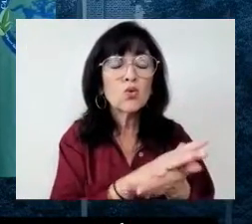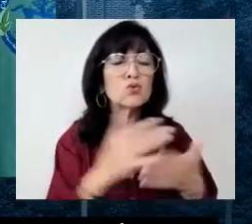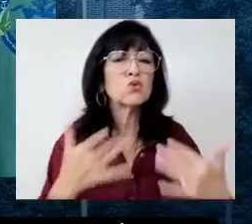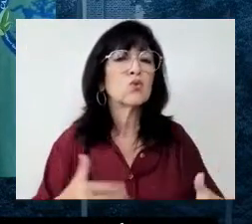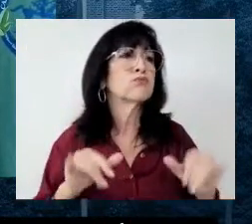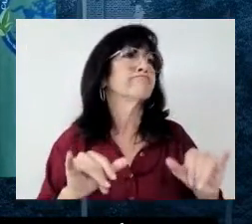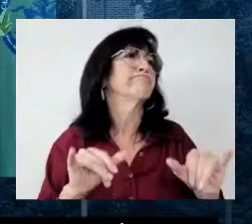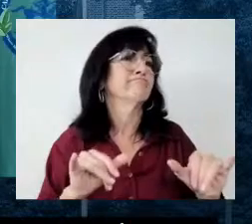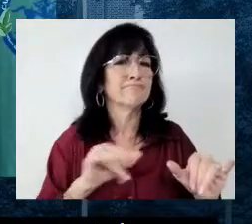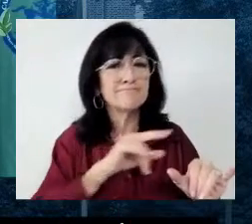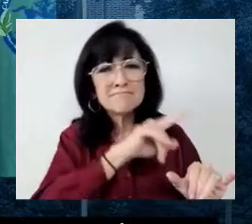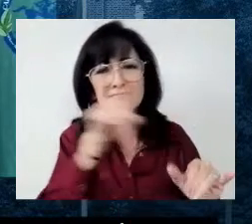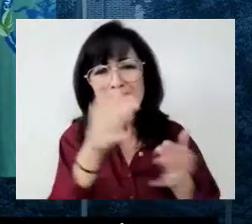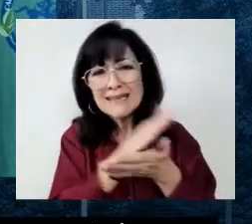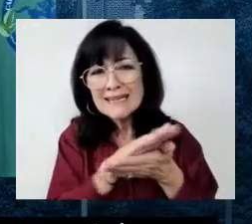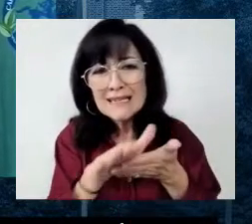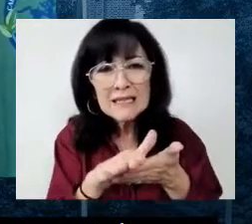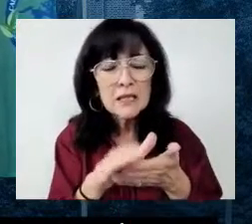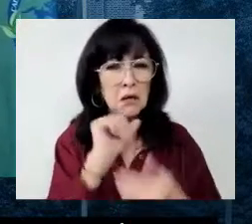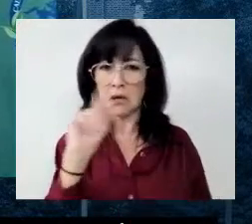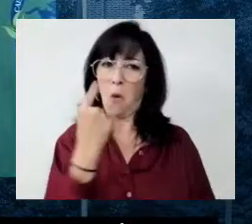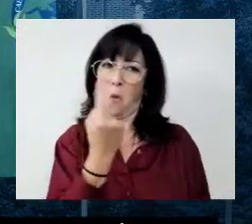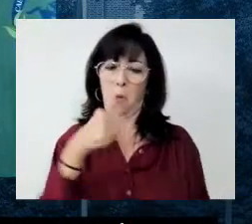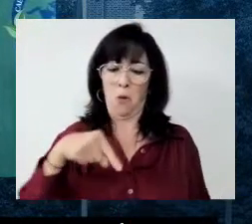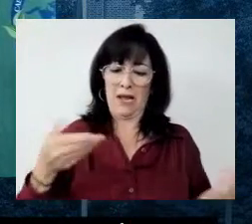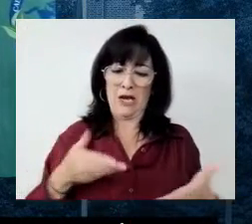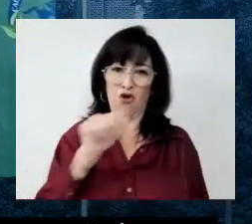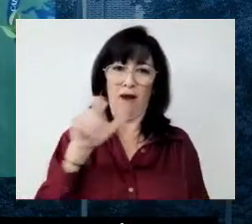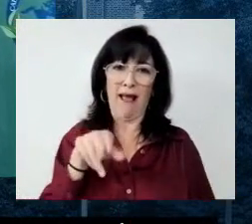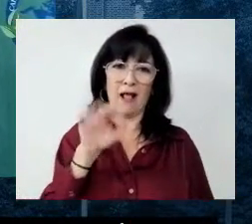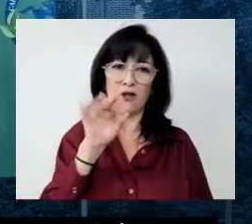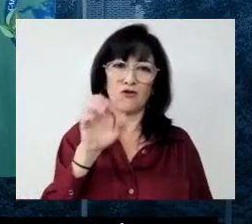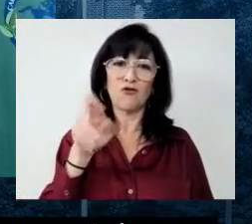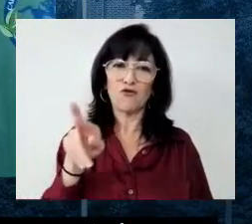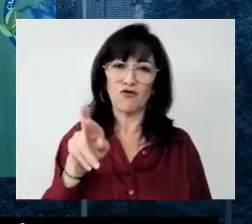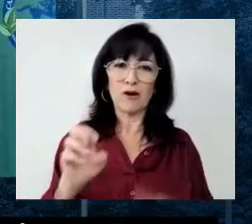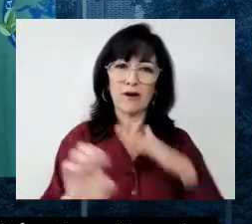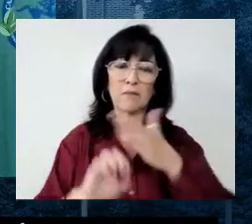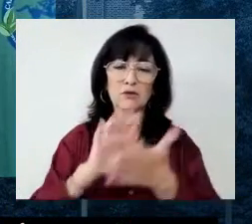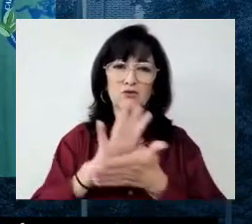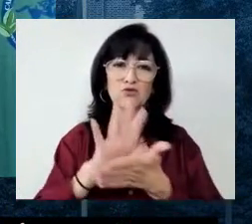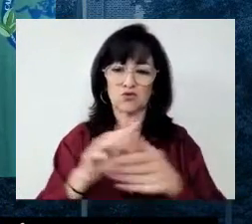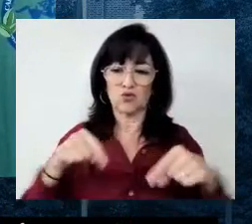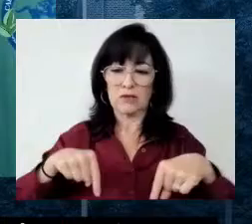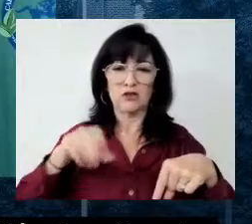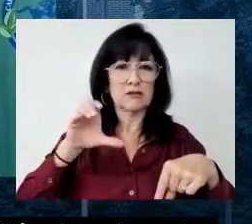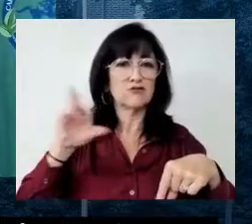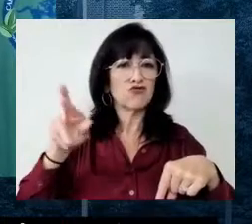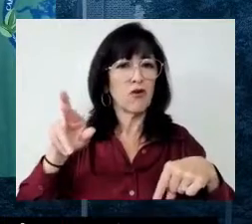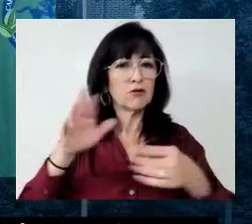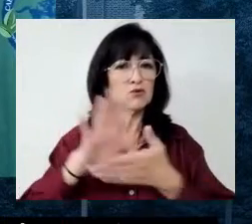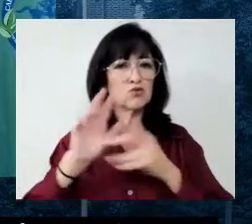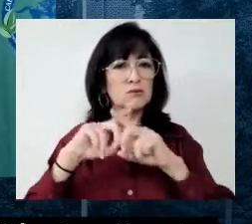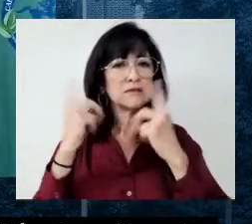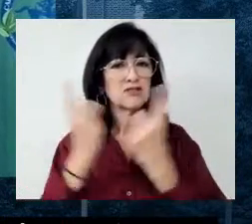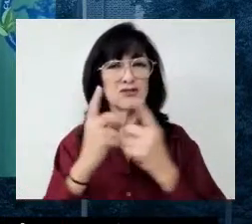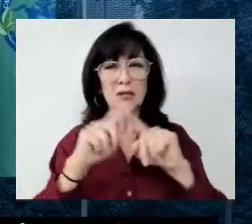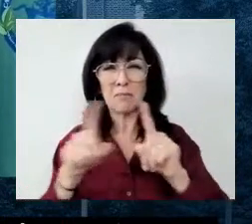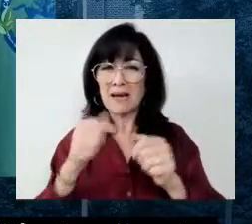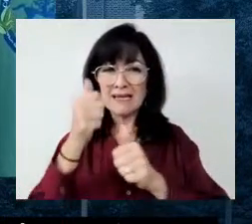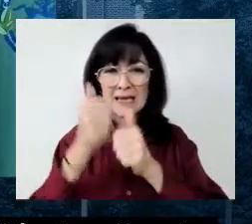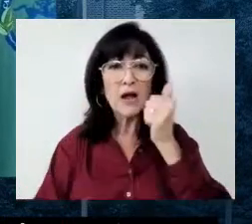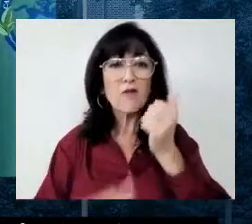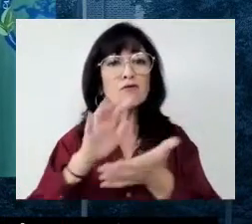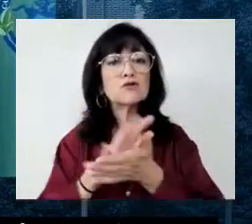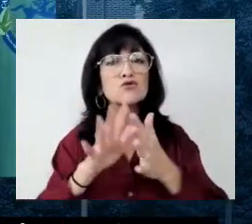not just Allen Frear here elementary in the Caesar Rodney district, but every school across the state.